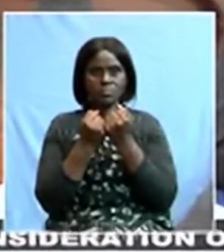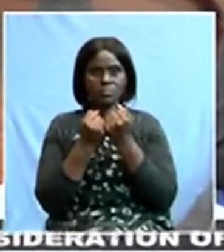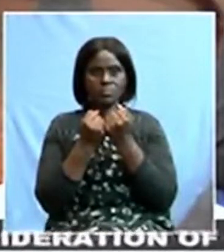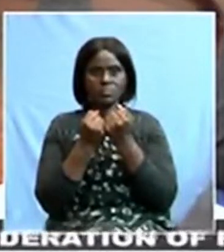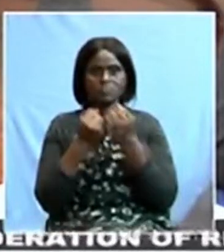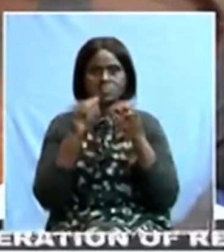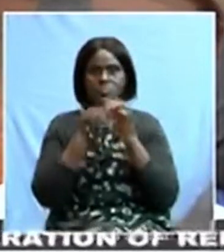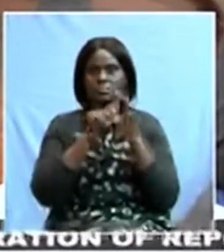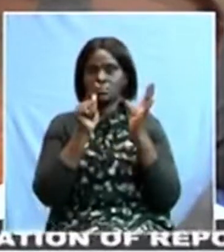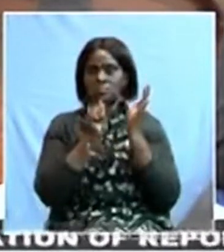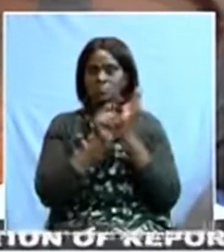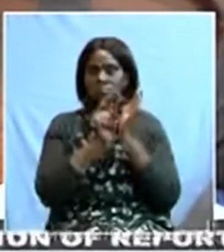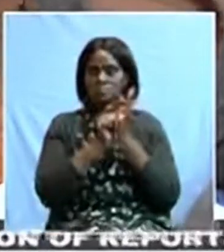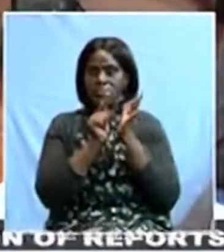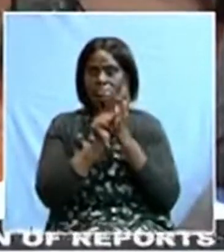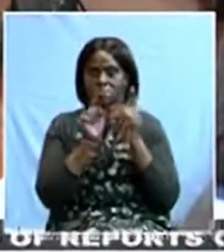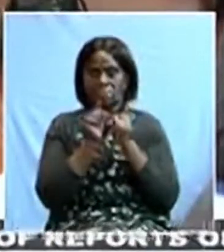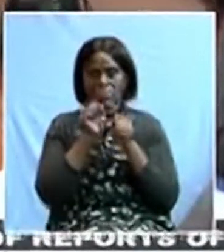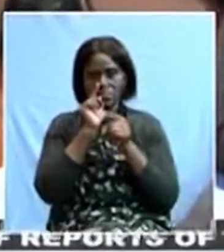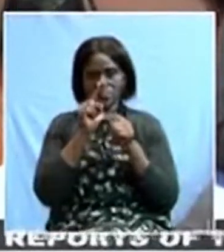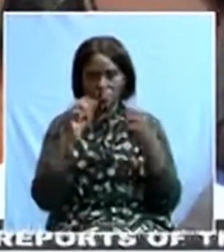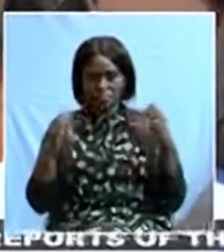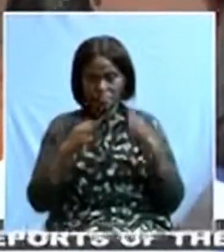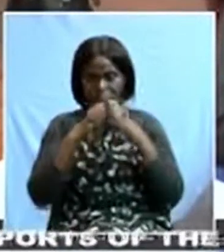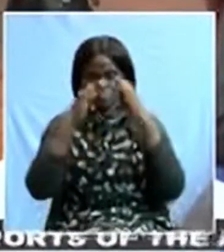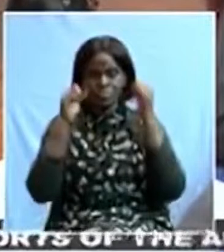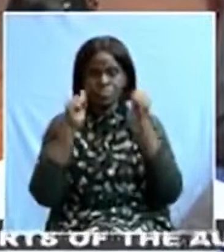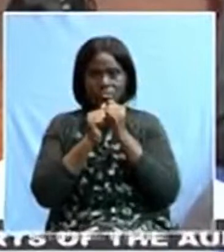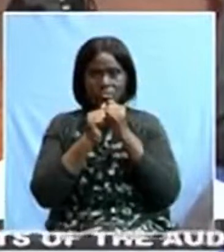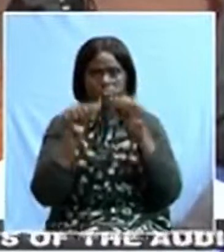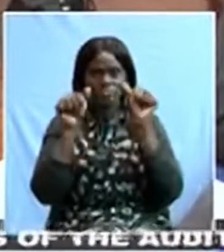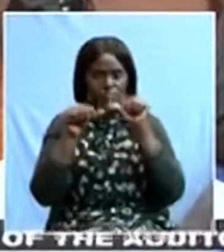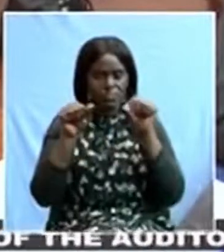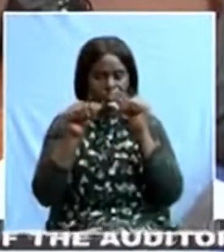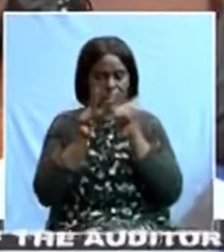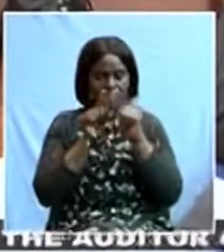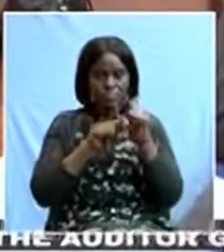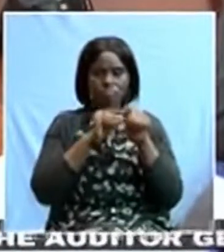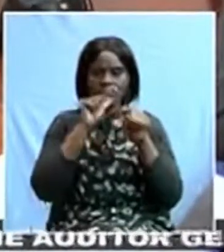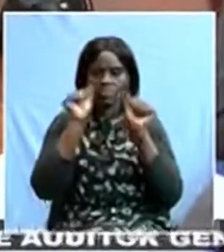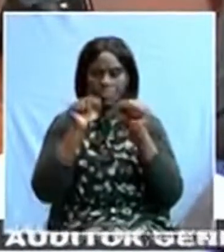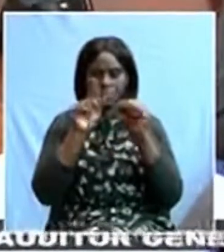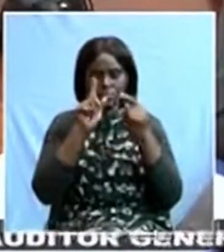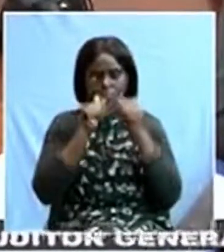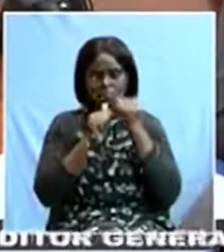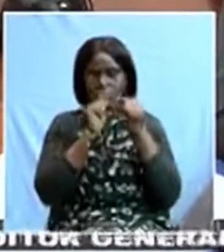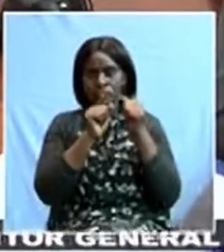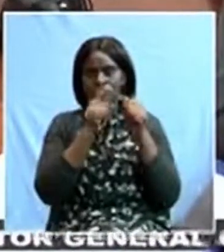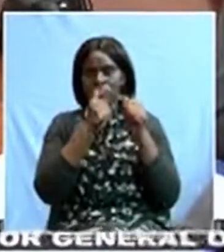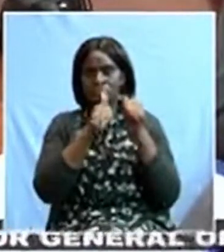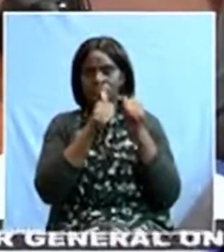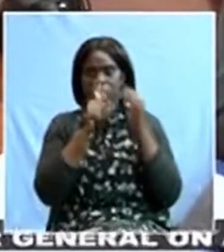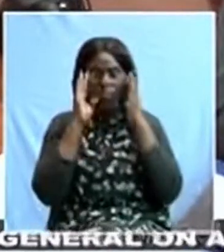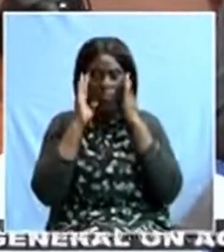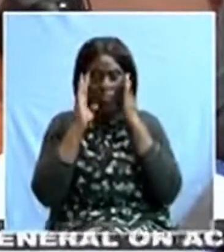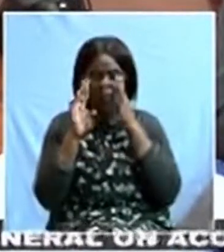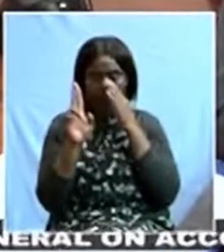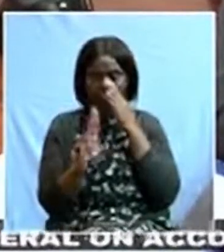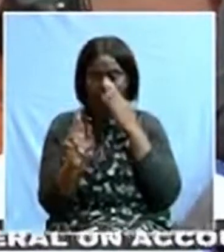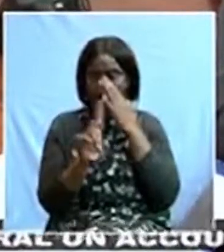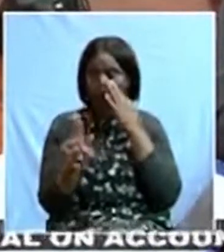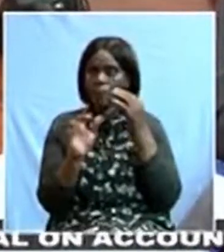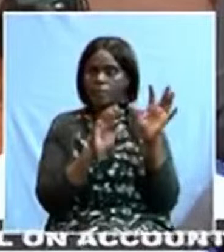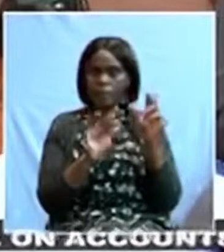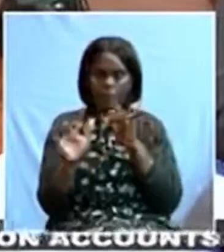in Osaka, and that collided with the audit. So it was not possible because they were utilizing